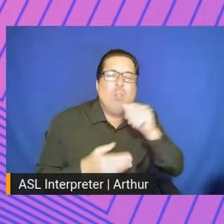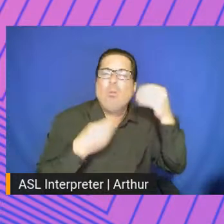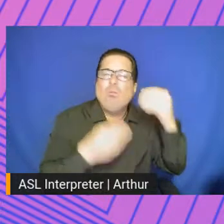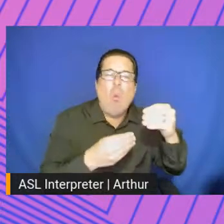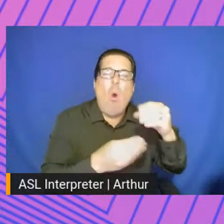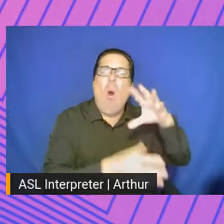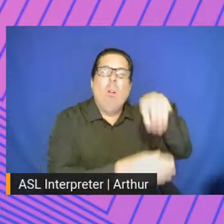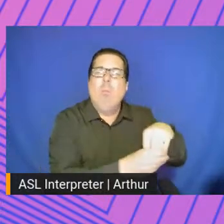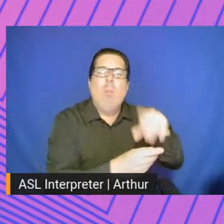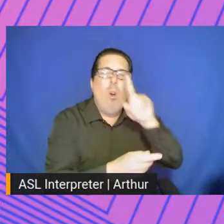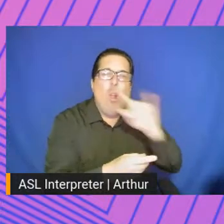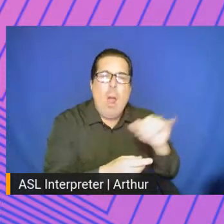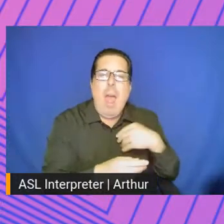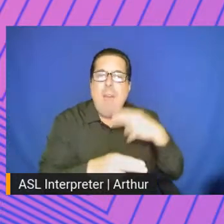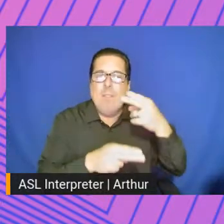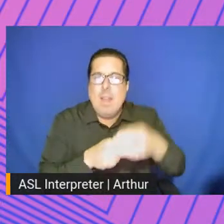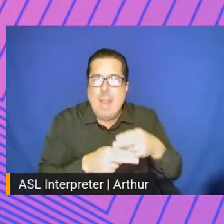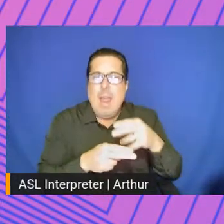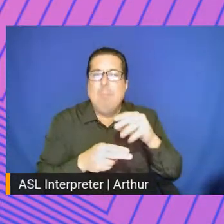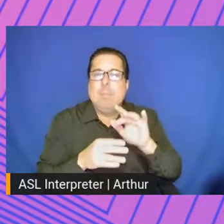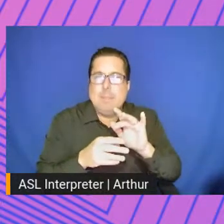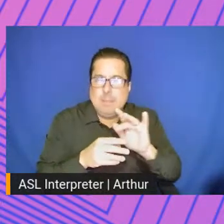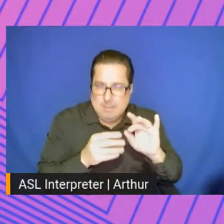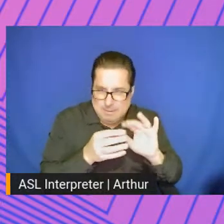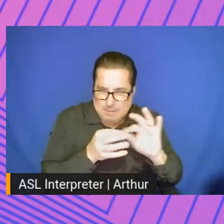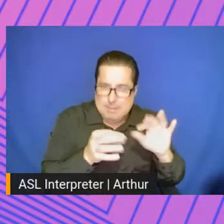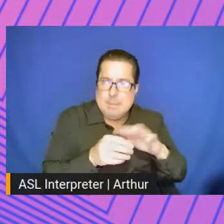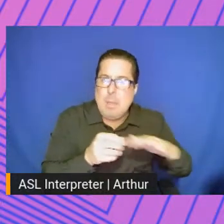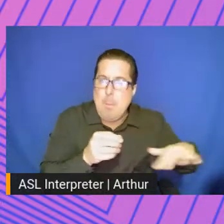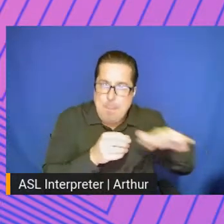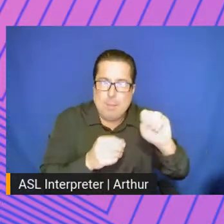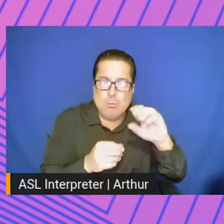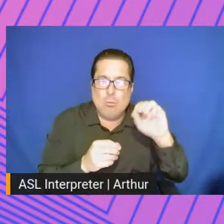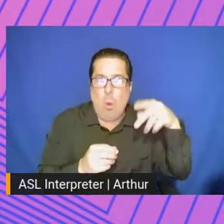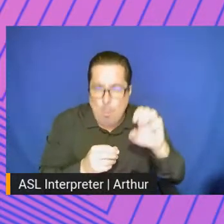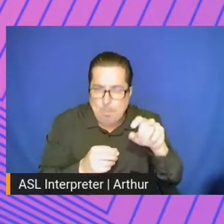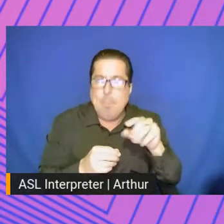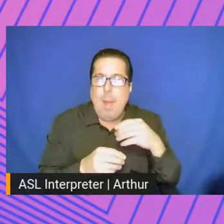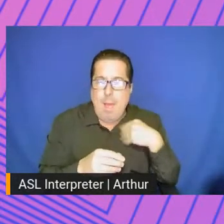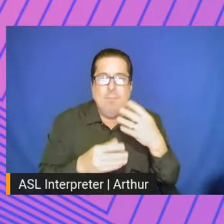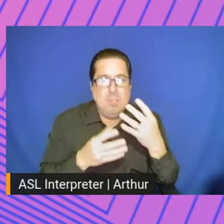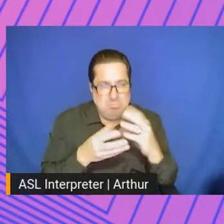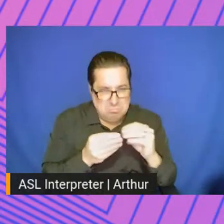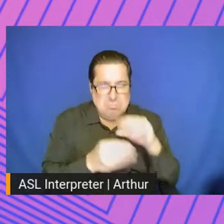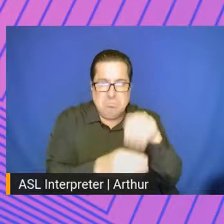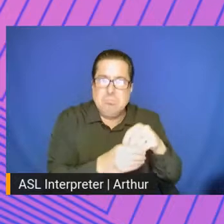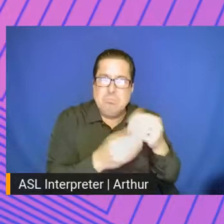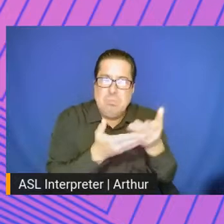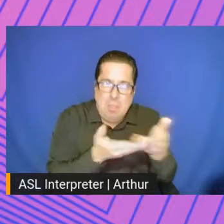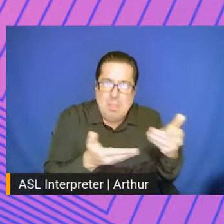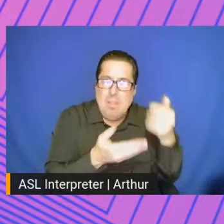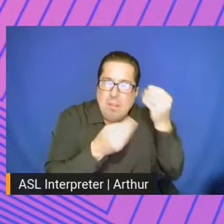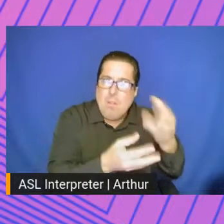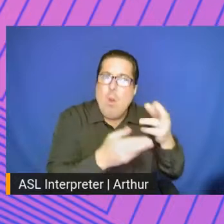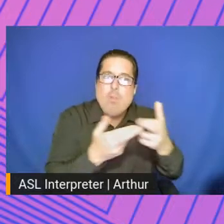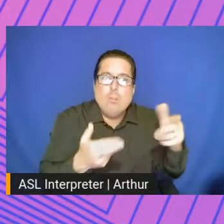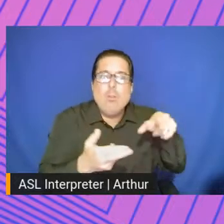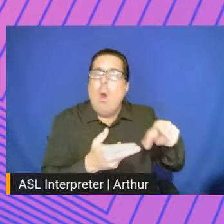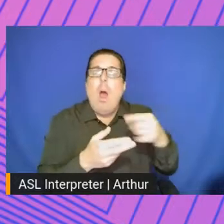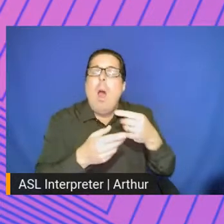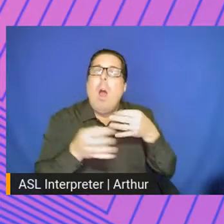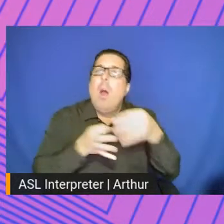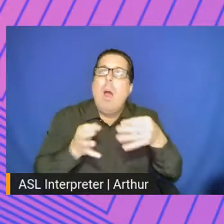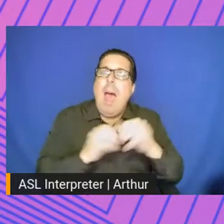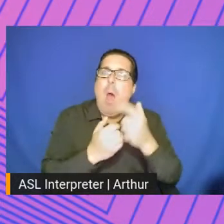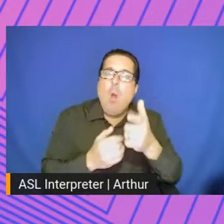has a namespace scope. So there is a cluster secret store as well. And this resource essentially determines how your external secret will